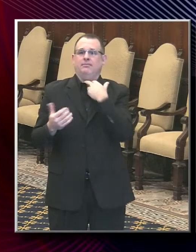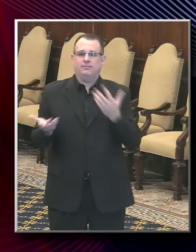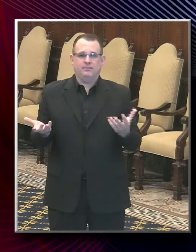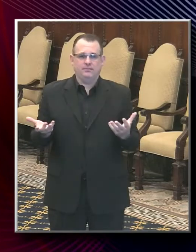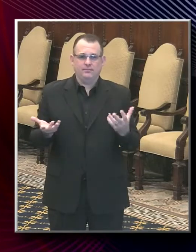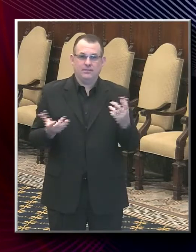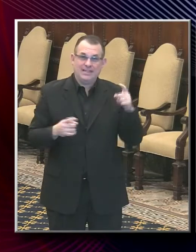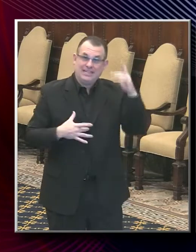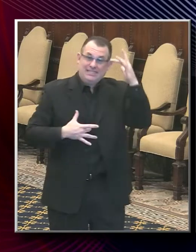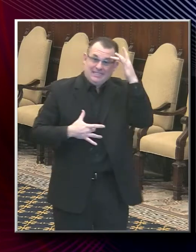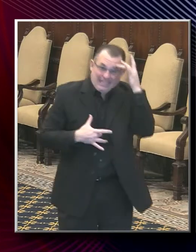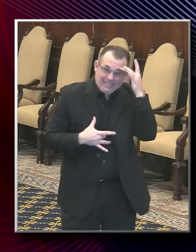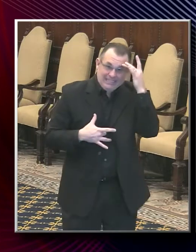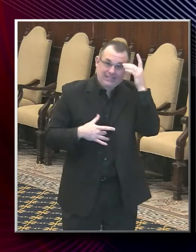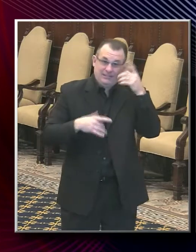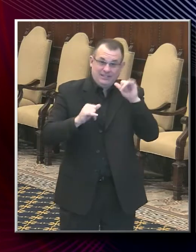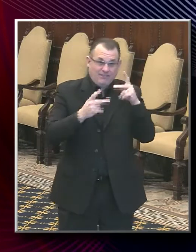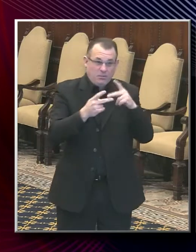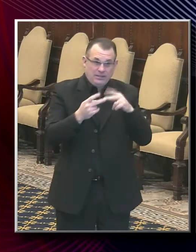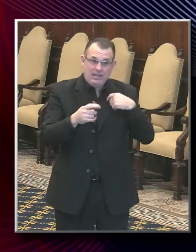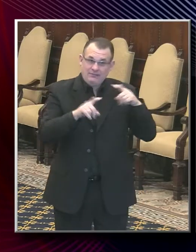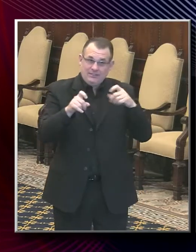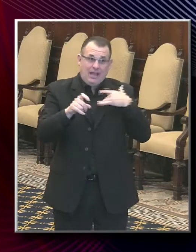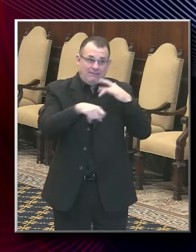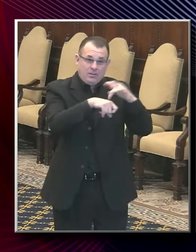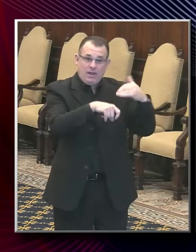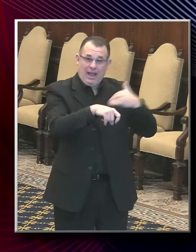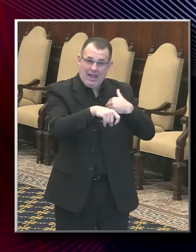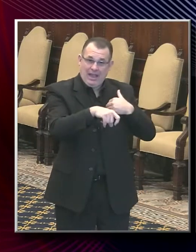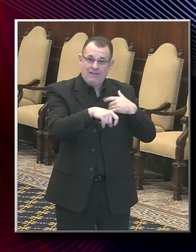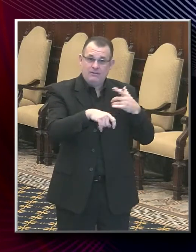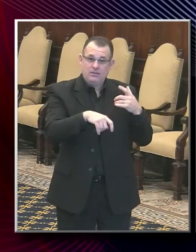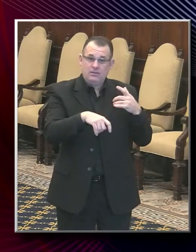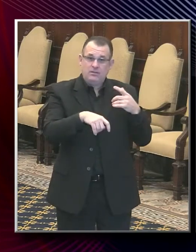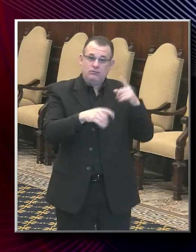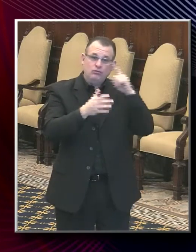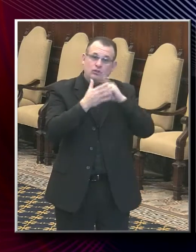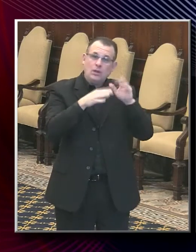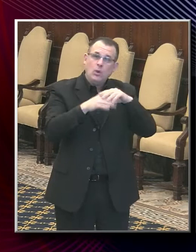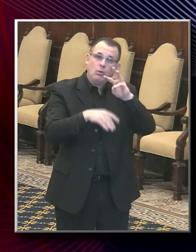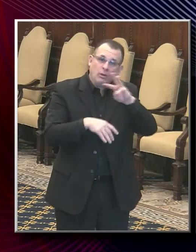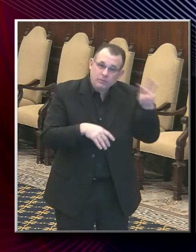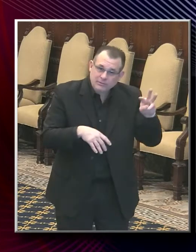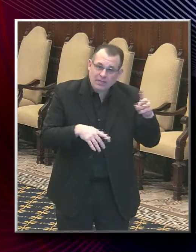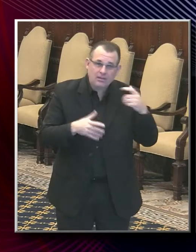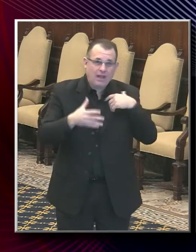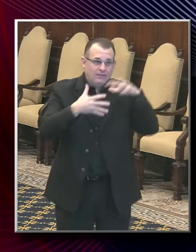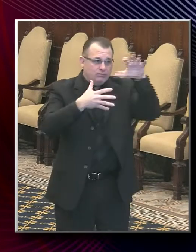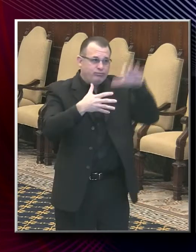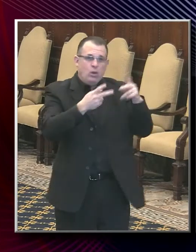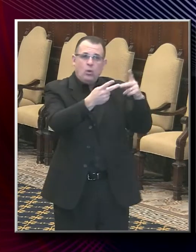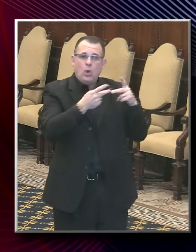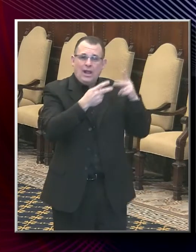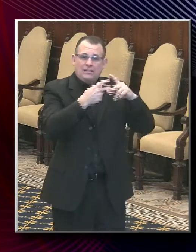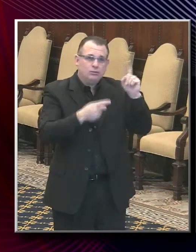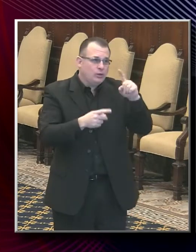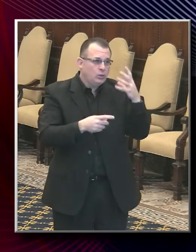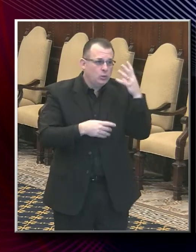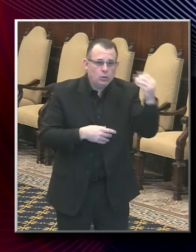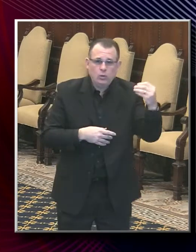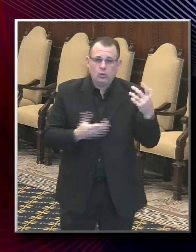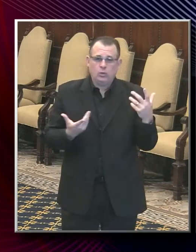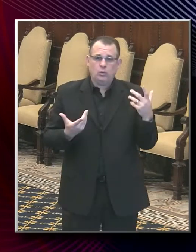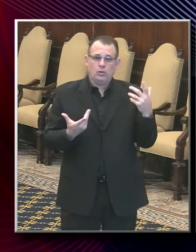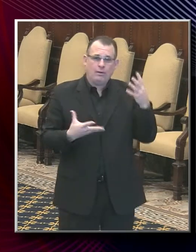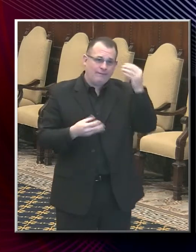that are still available for testing. Go to phila.gov/COVID. There's a lot of detail about whether you should be tested and where you can go and what information